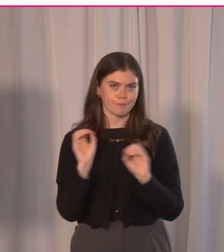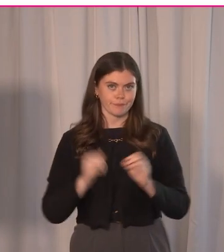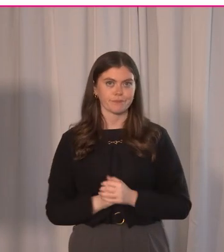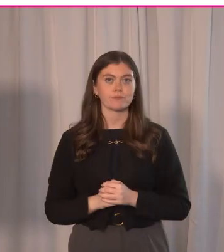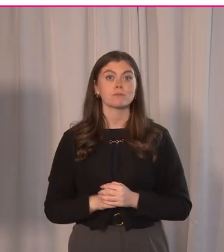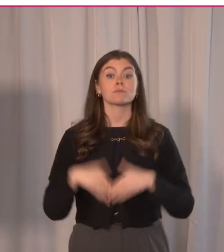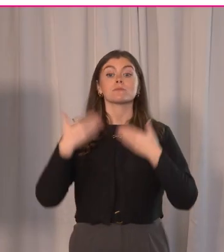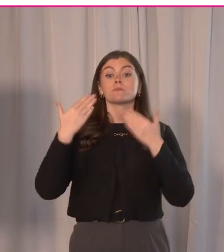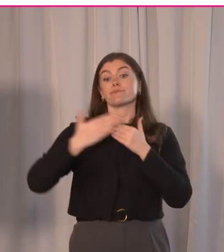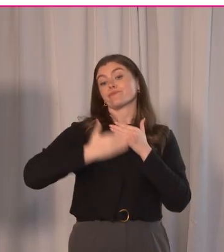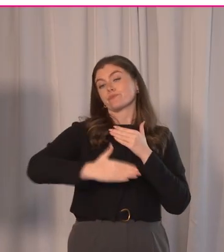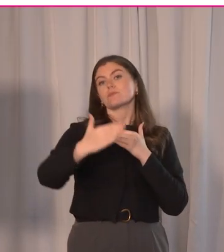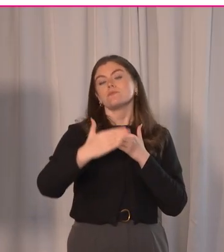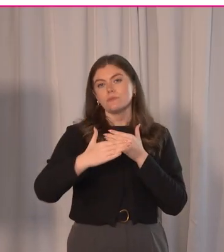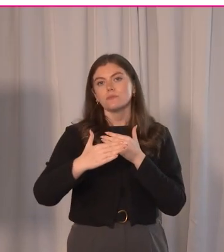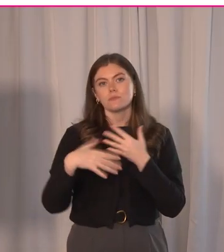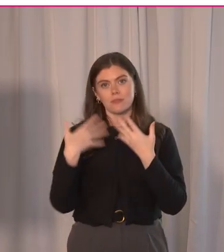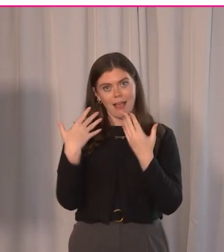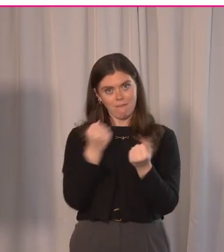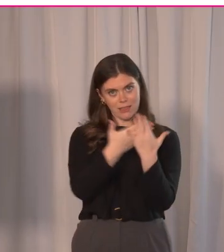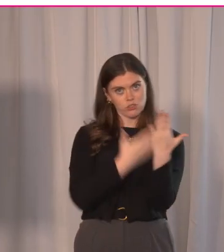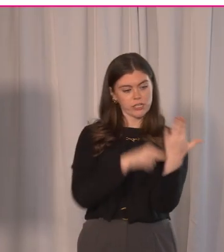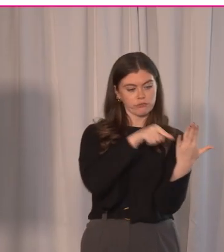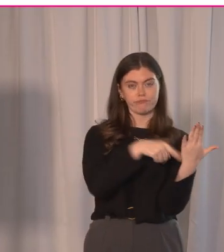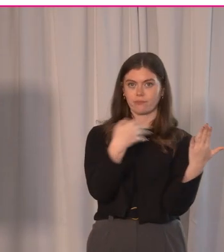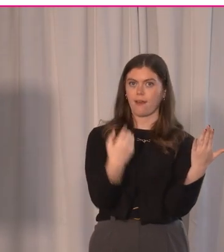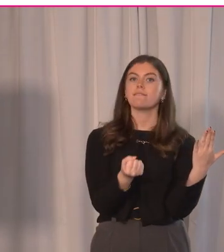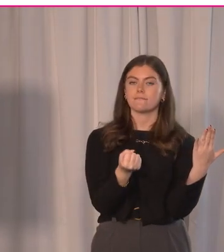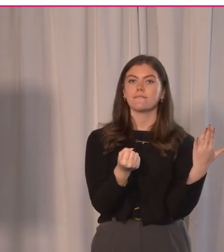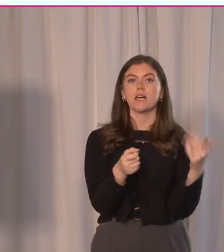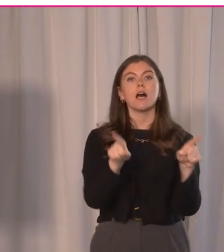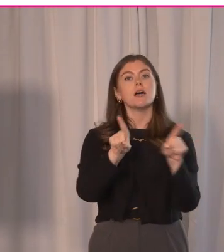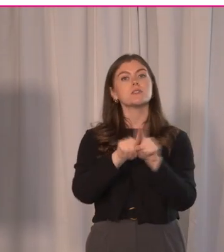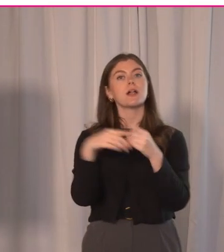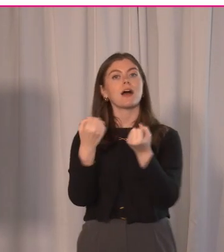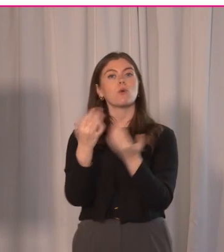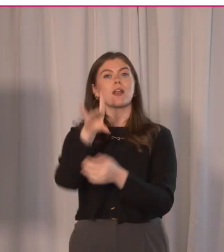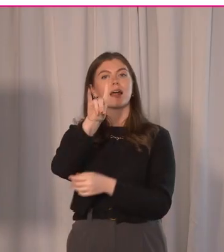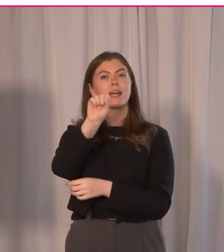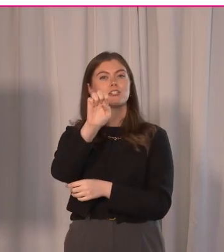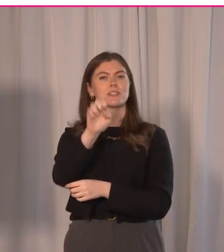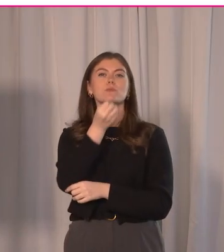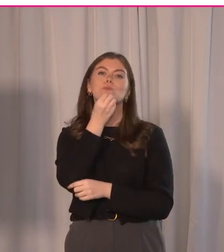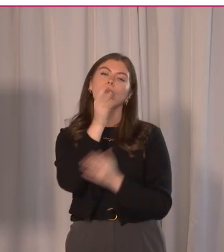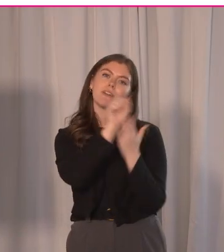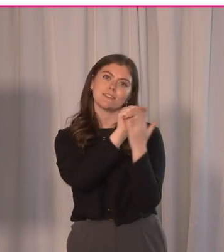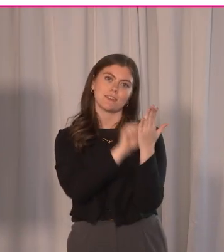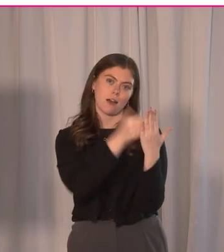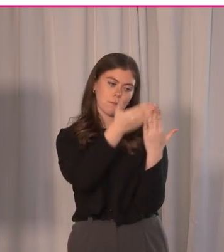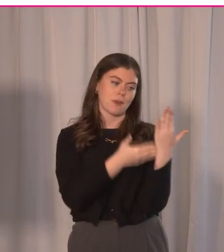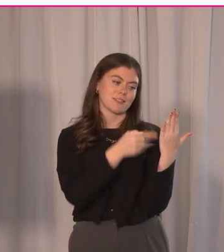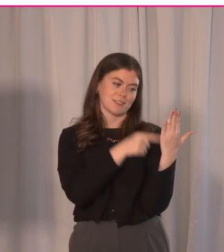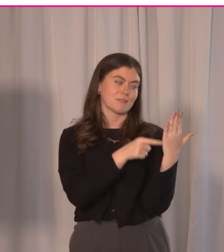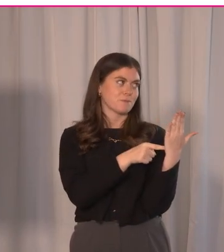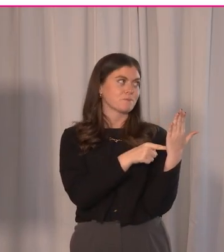Since then, we have the legislation, and we also have the HSE's lovely document on speaking